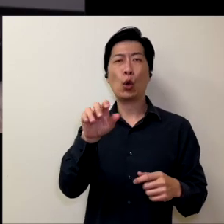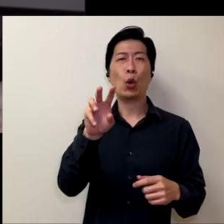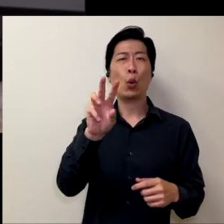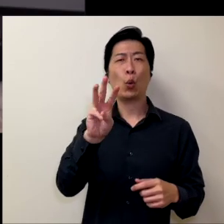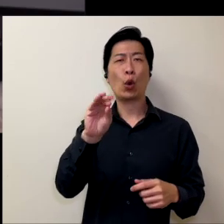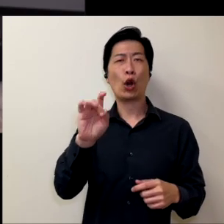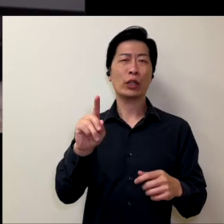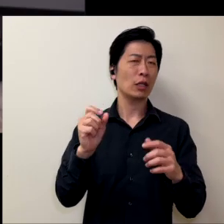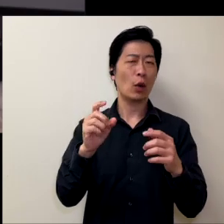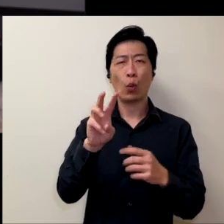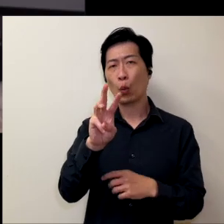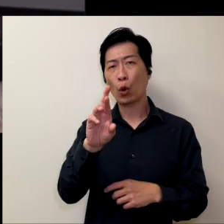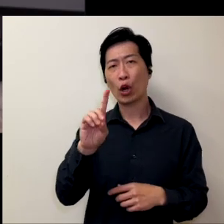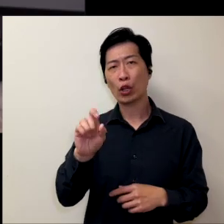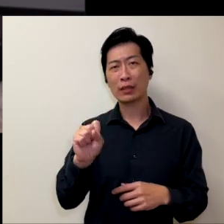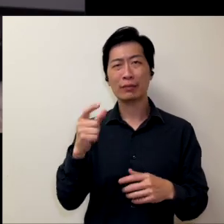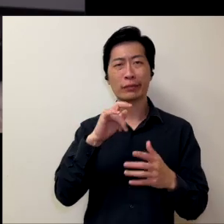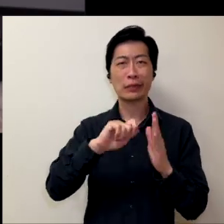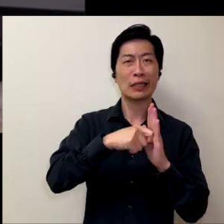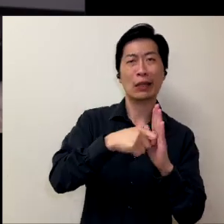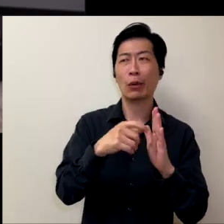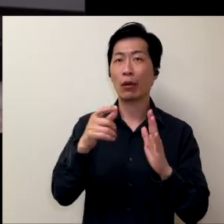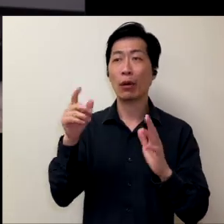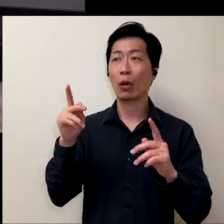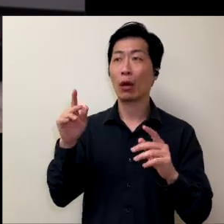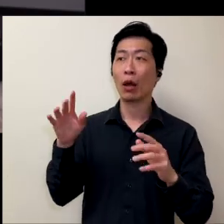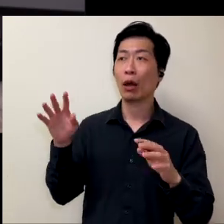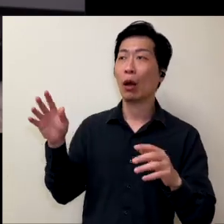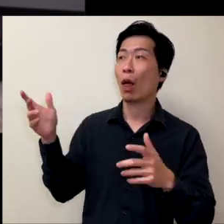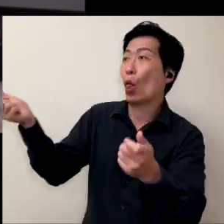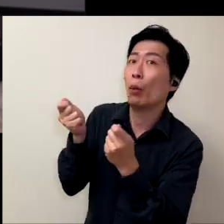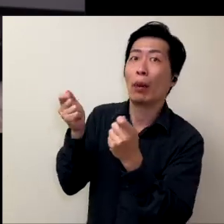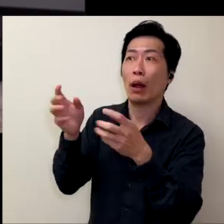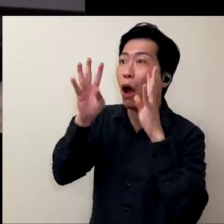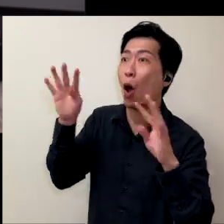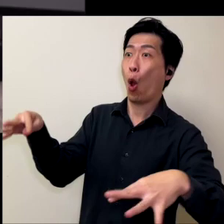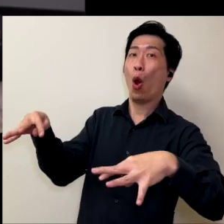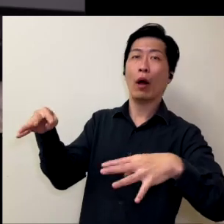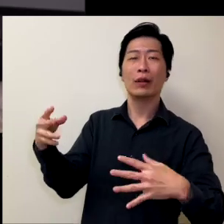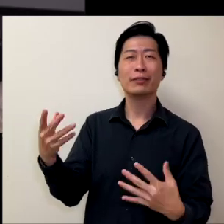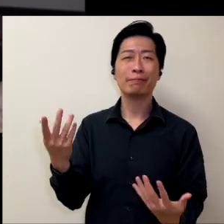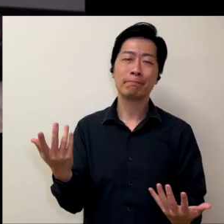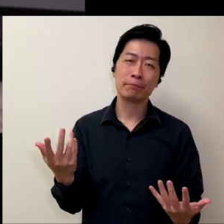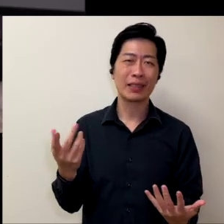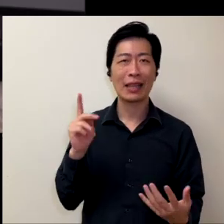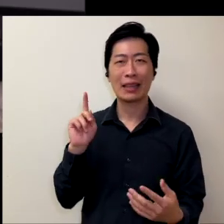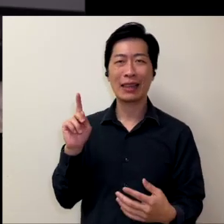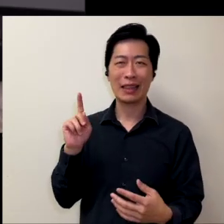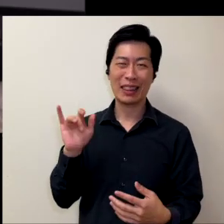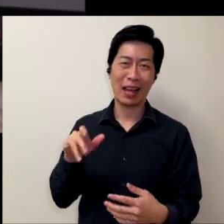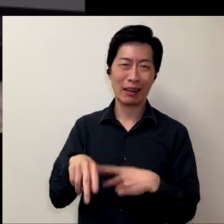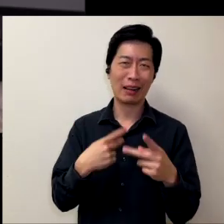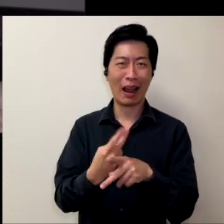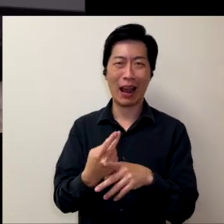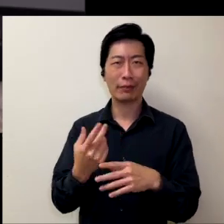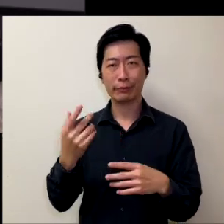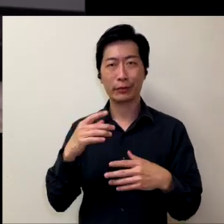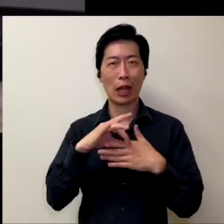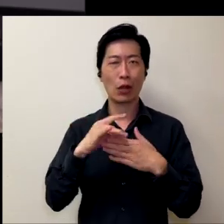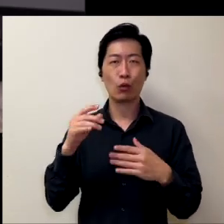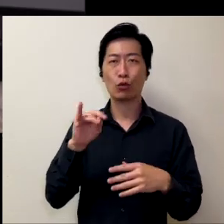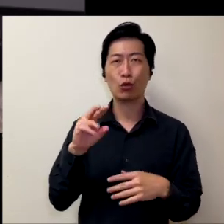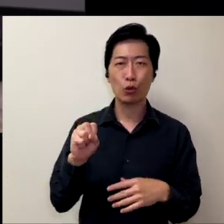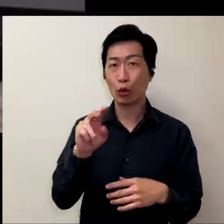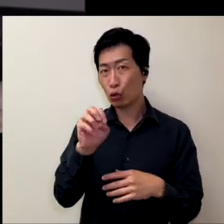are huge keywords for media publications to drive eyeballs to their work, and until it becomes commonplace and accepted